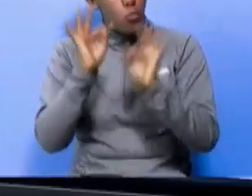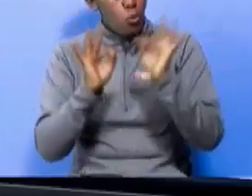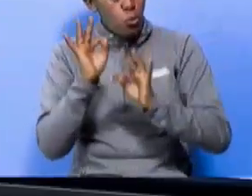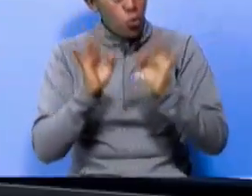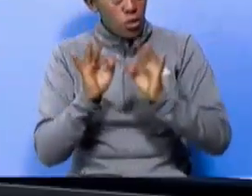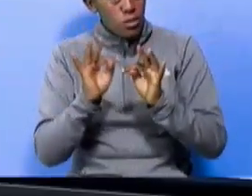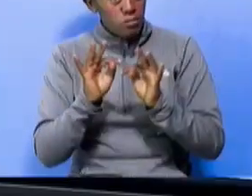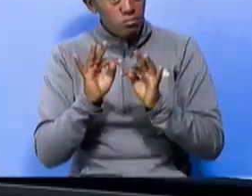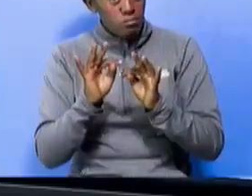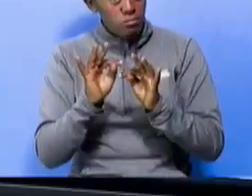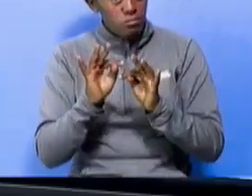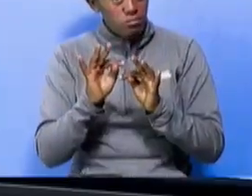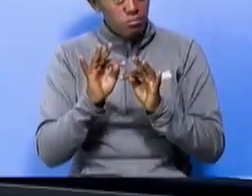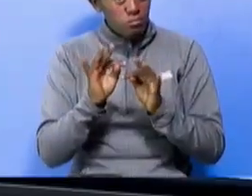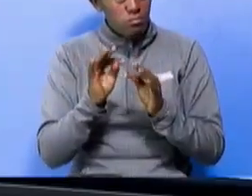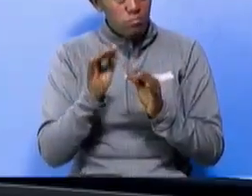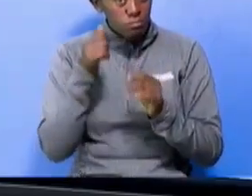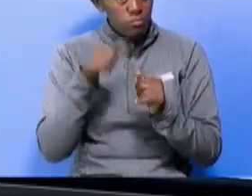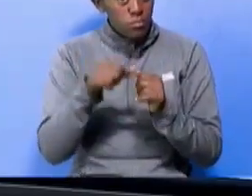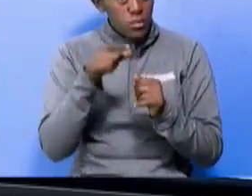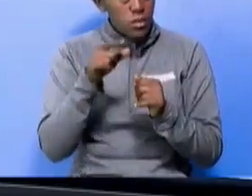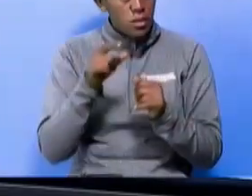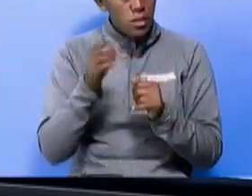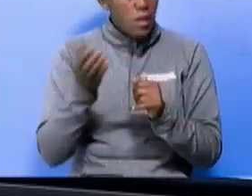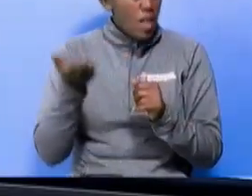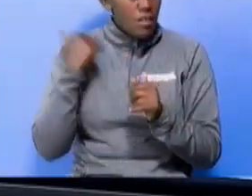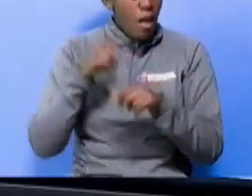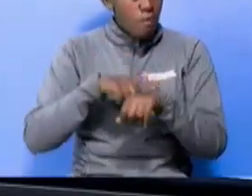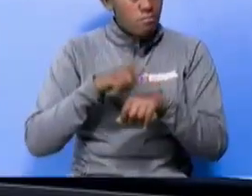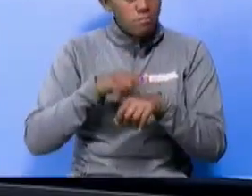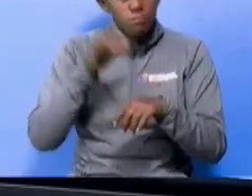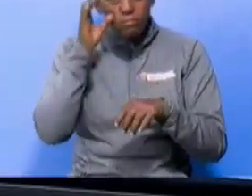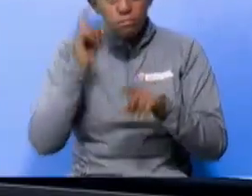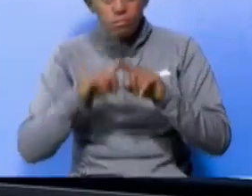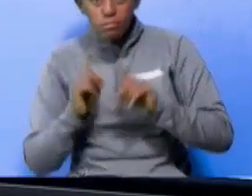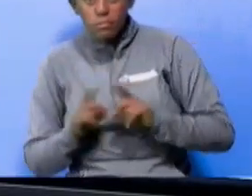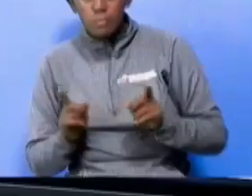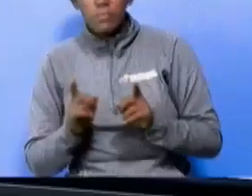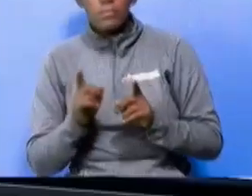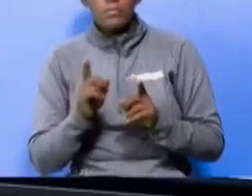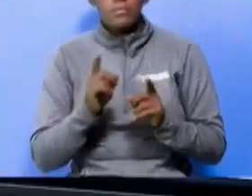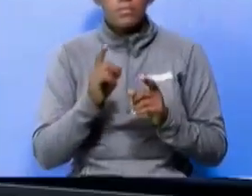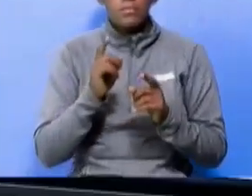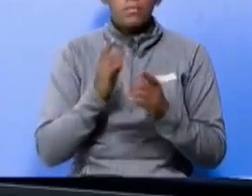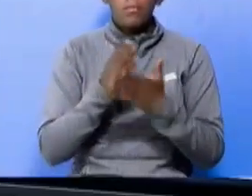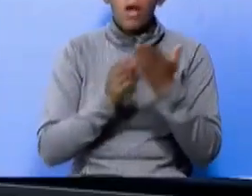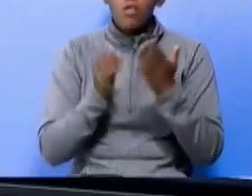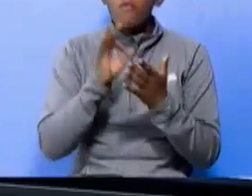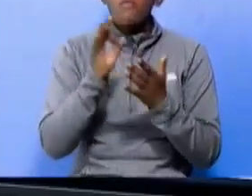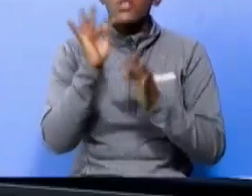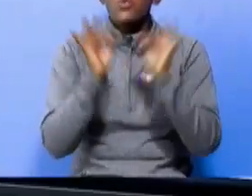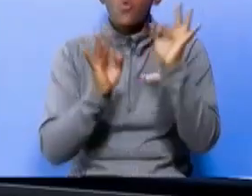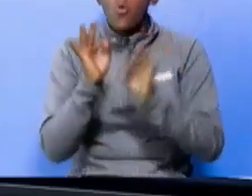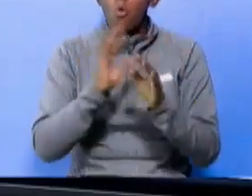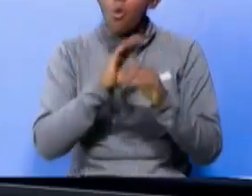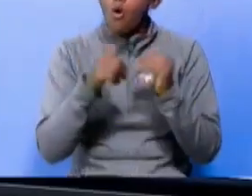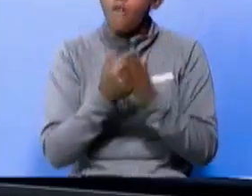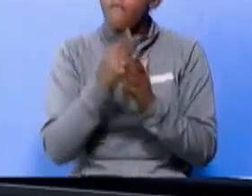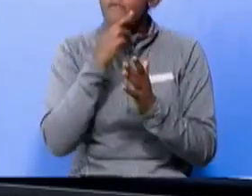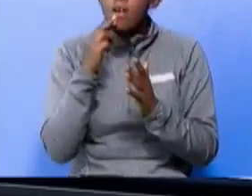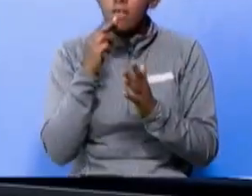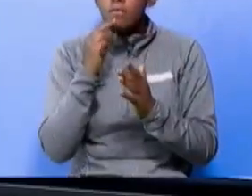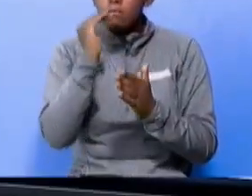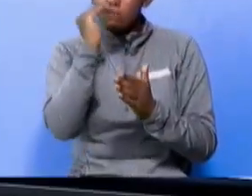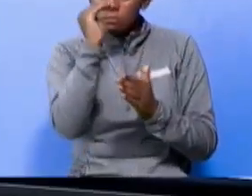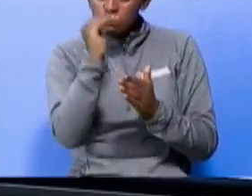that we listened last time was a part of what? Story. All verbs were